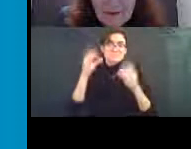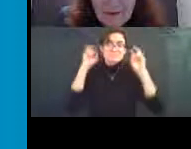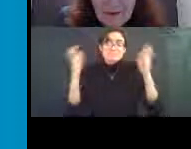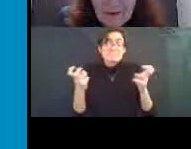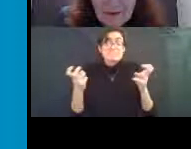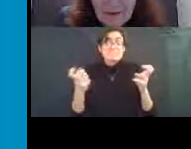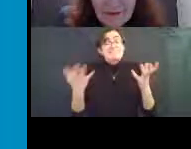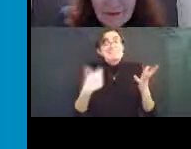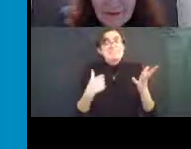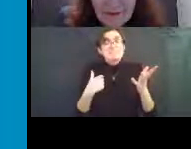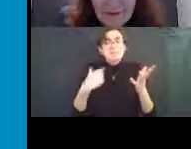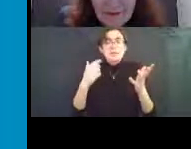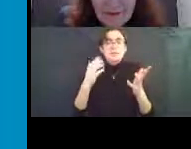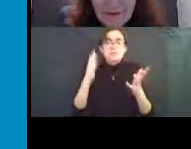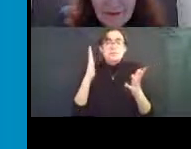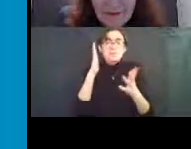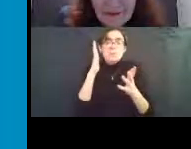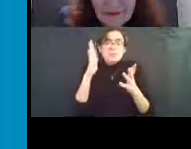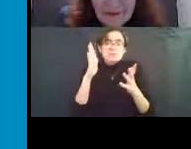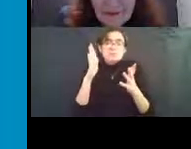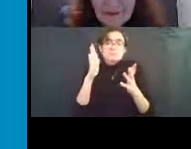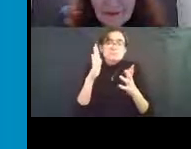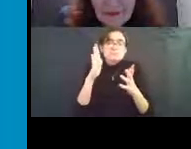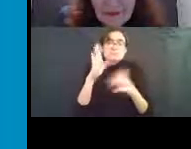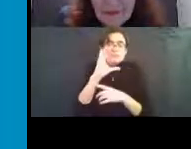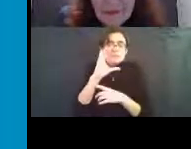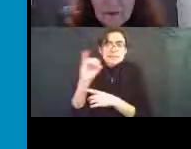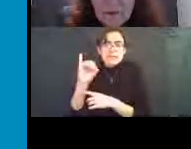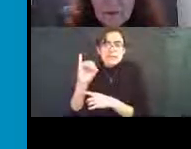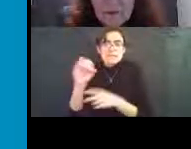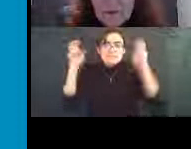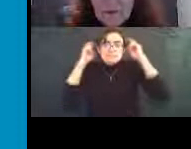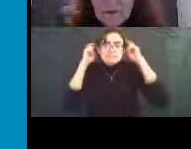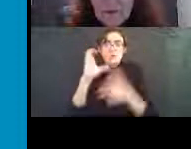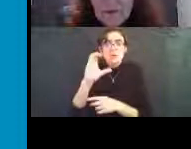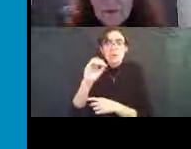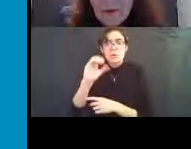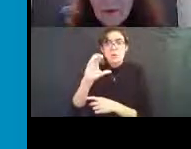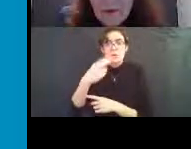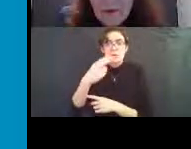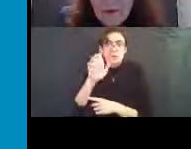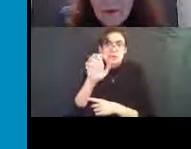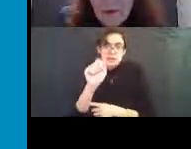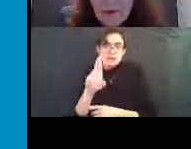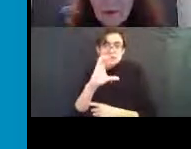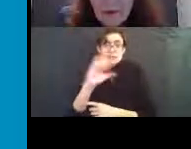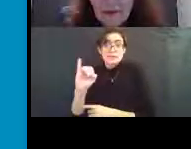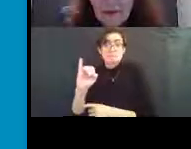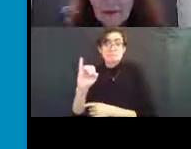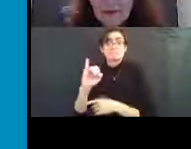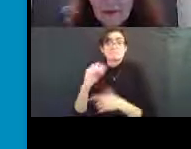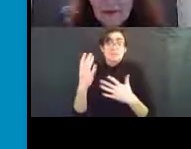abbreviating cochlear implants as CI for the duration of my presentation, can relate to when they receive new